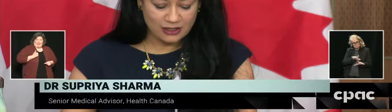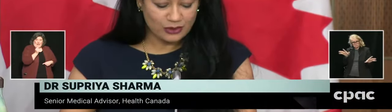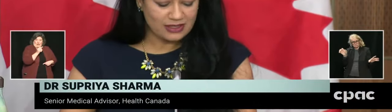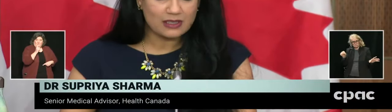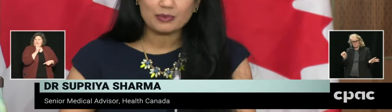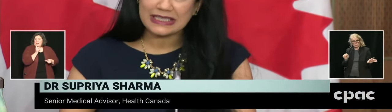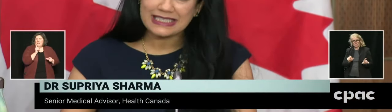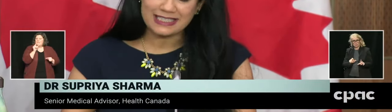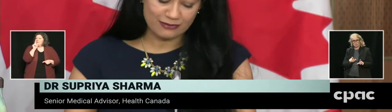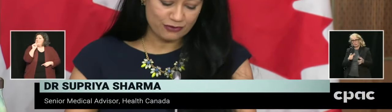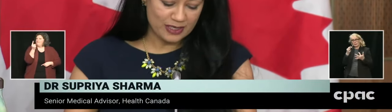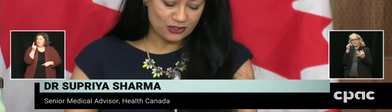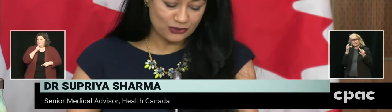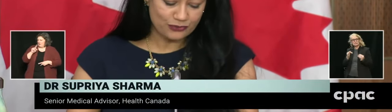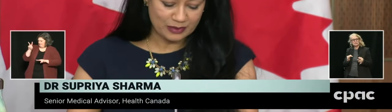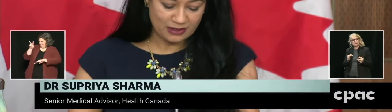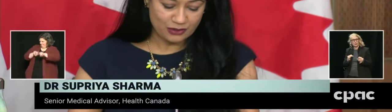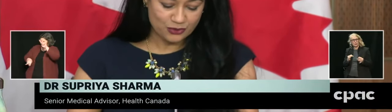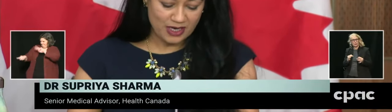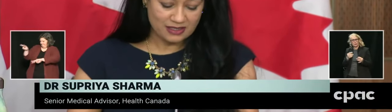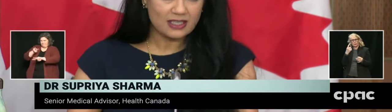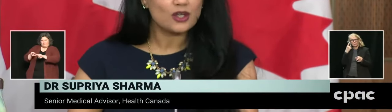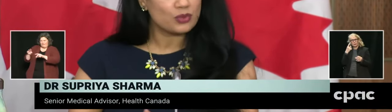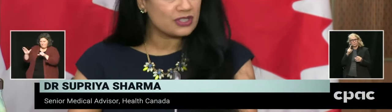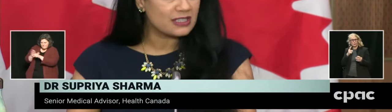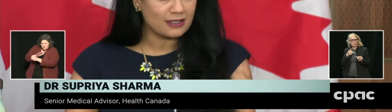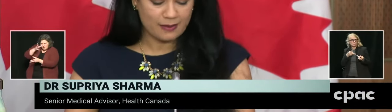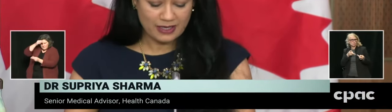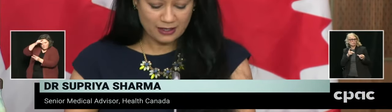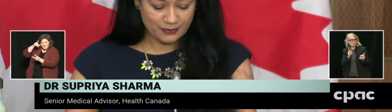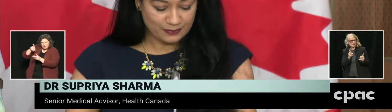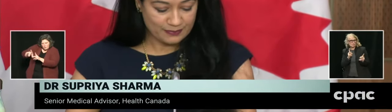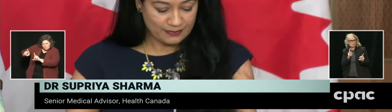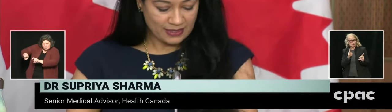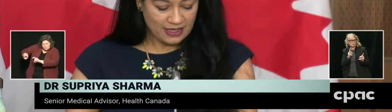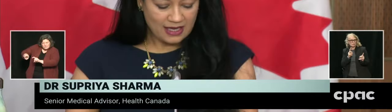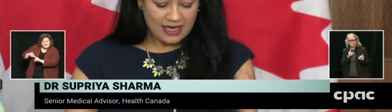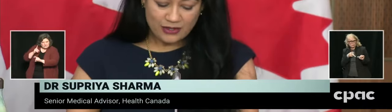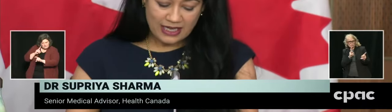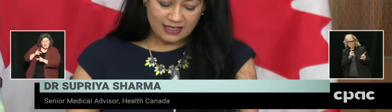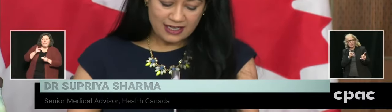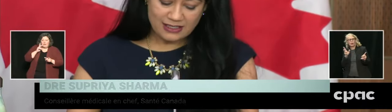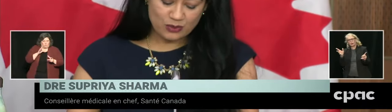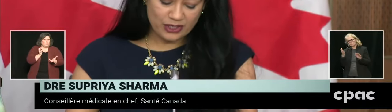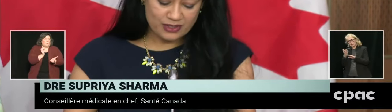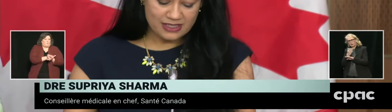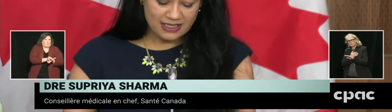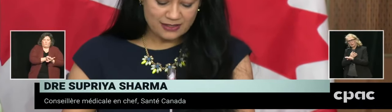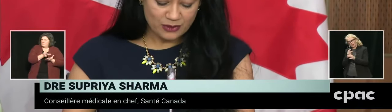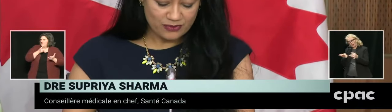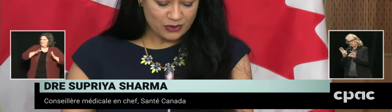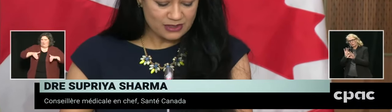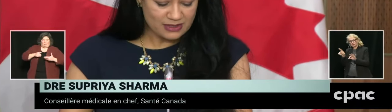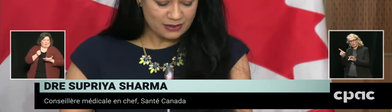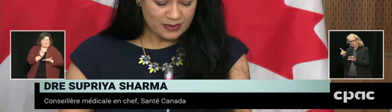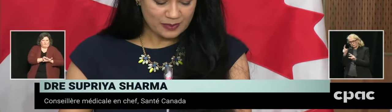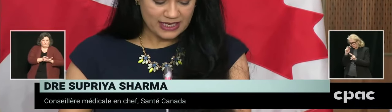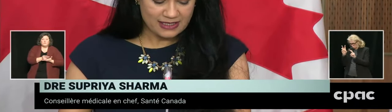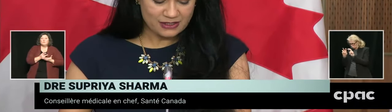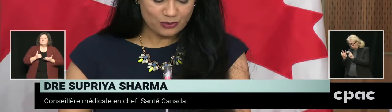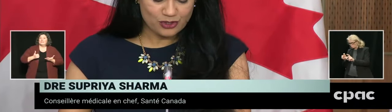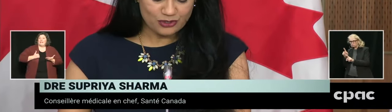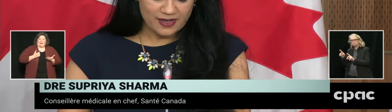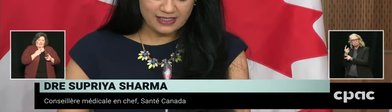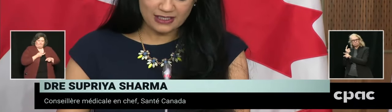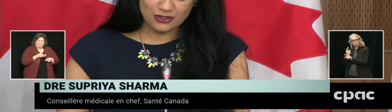data, including the complete information from clinical trials, which is still coming in. Health Canada has a rigorous scientific review system in